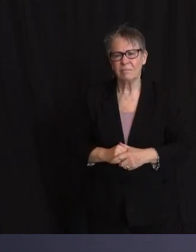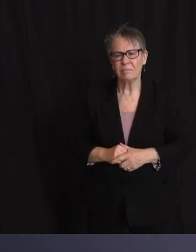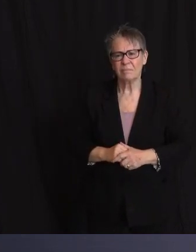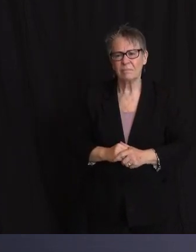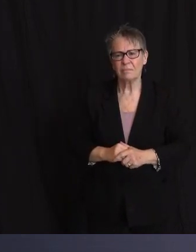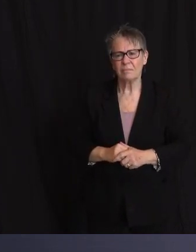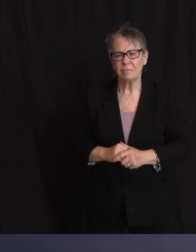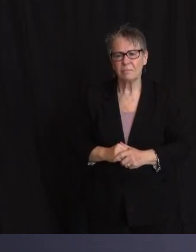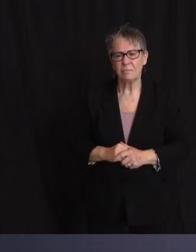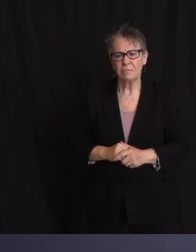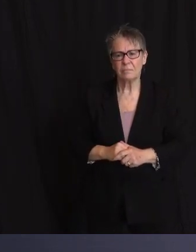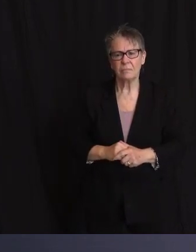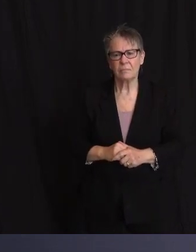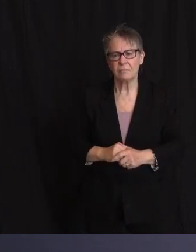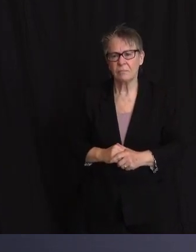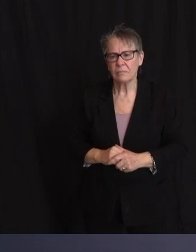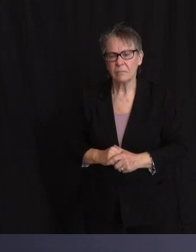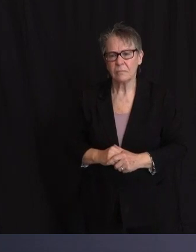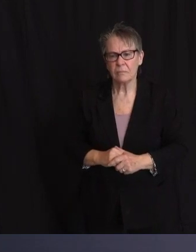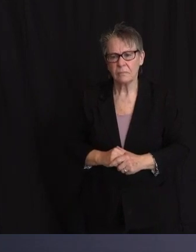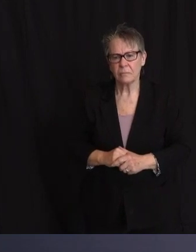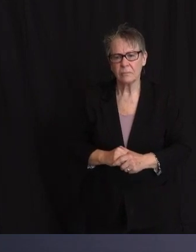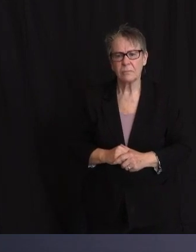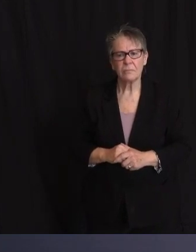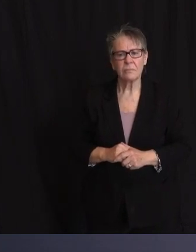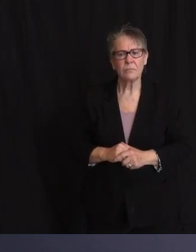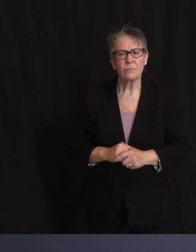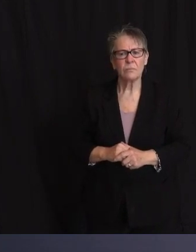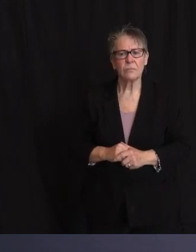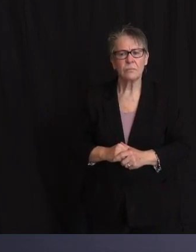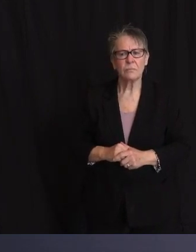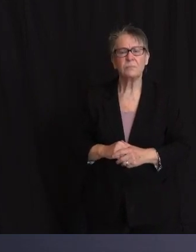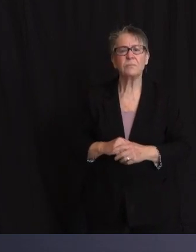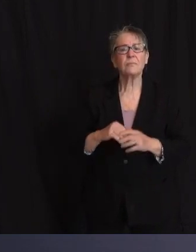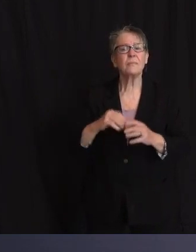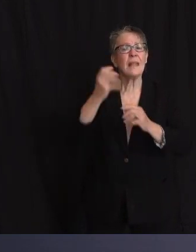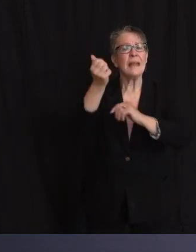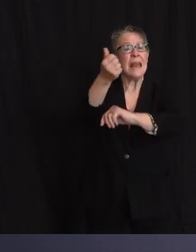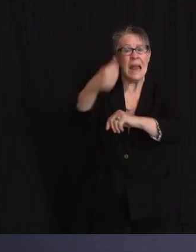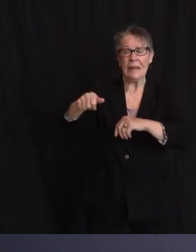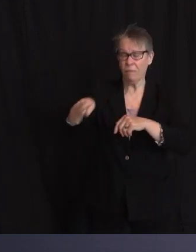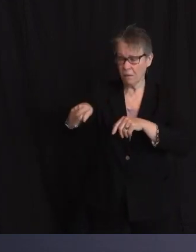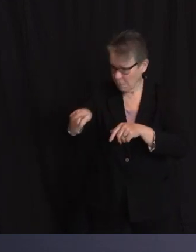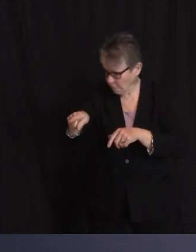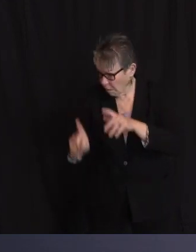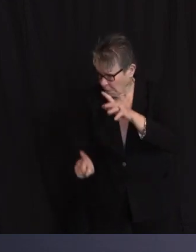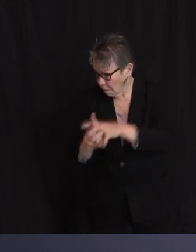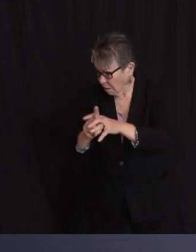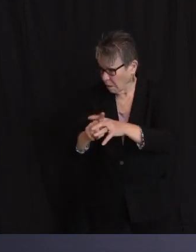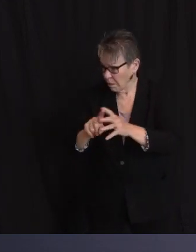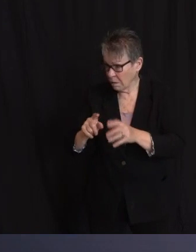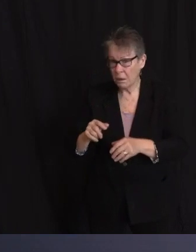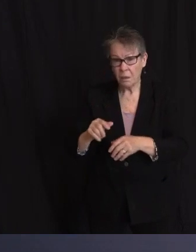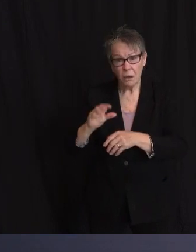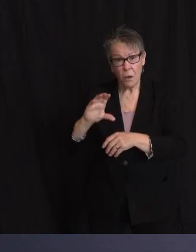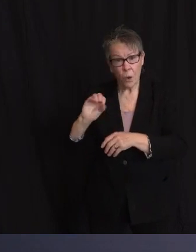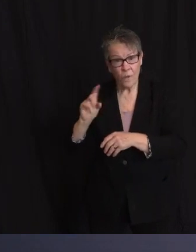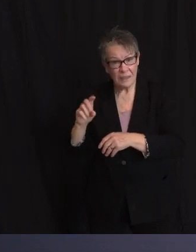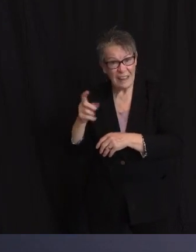New Jersey regulation. They will also require that these reports go directly to